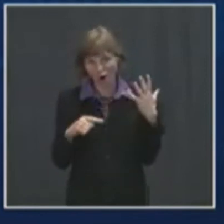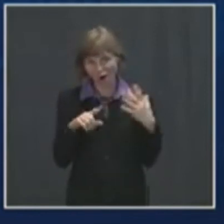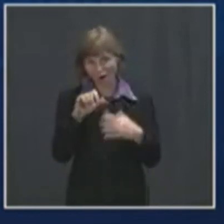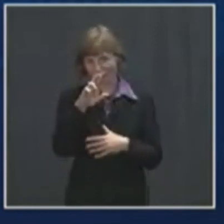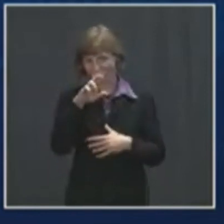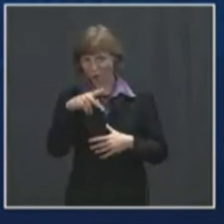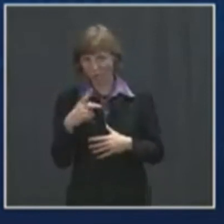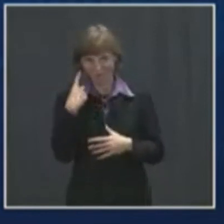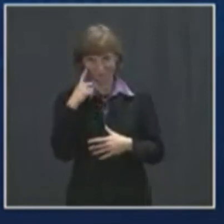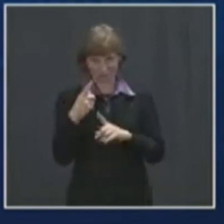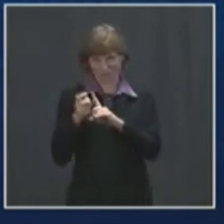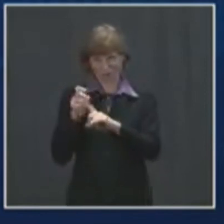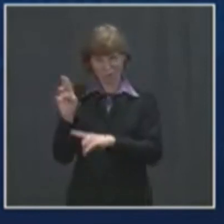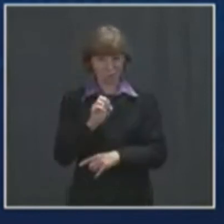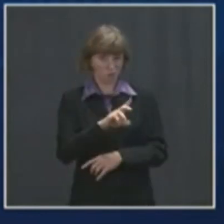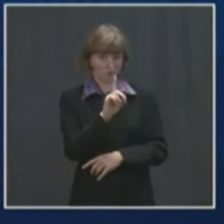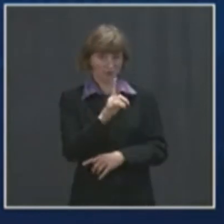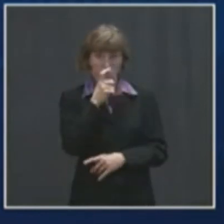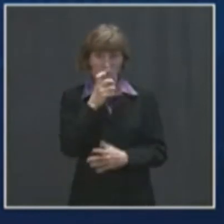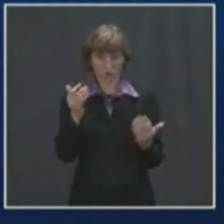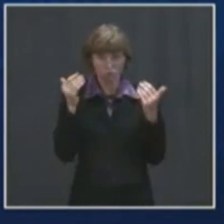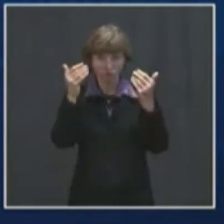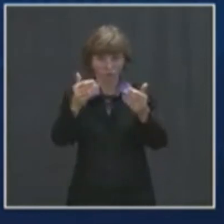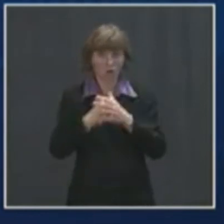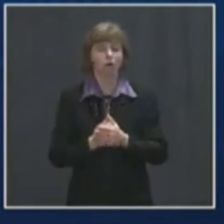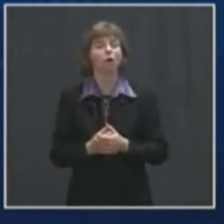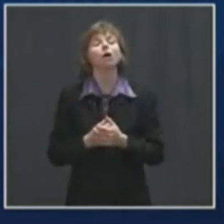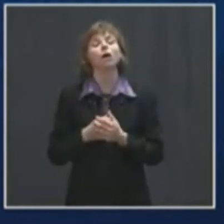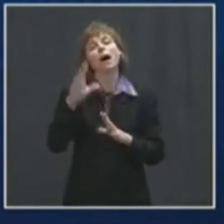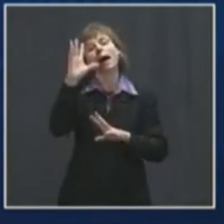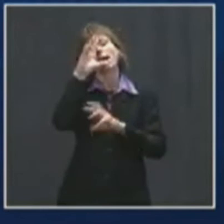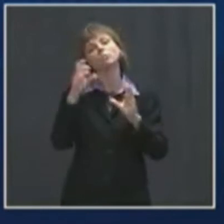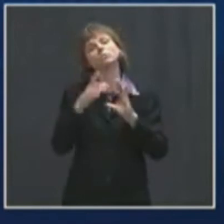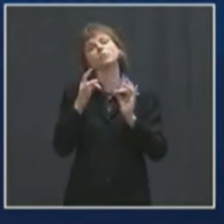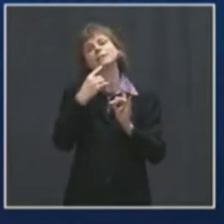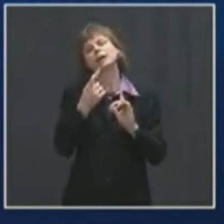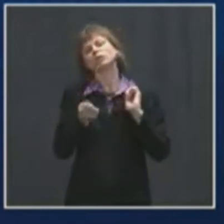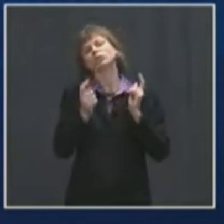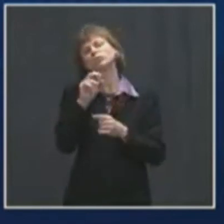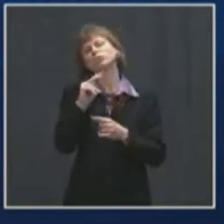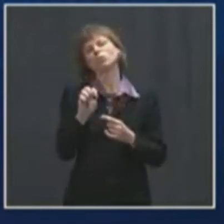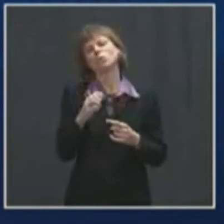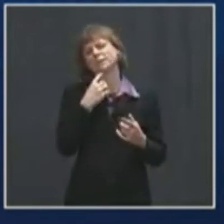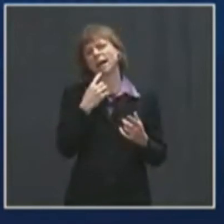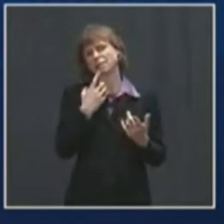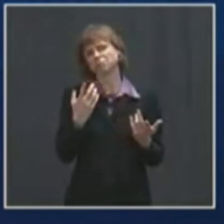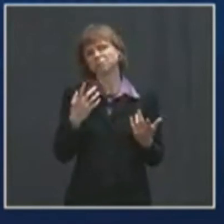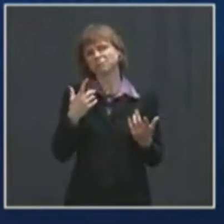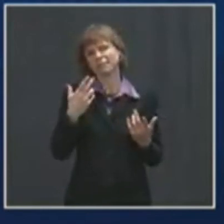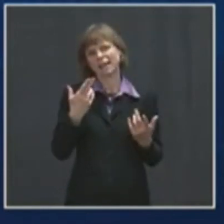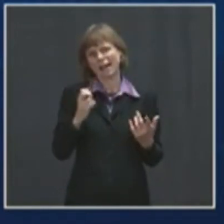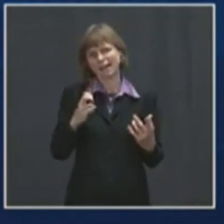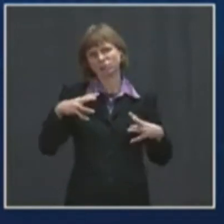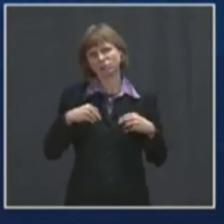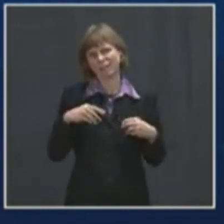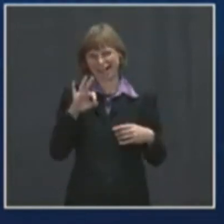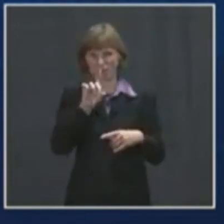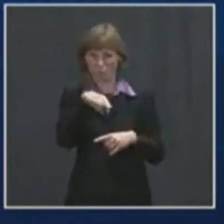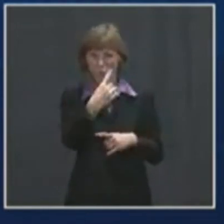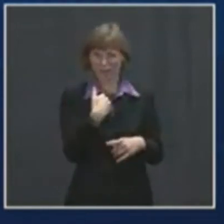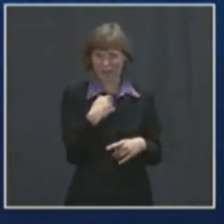them forward. And given the president's remarks earlier and his change of tone, it does seem that he is now okay if this does happen just with Democratic support, despite those